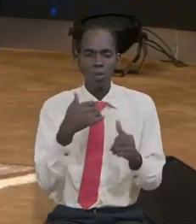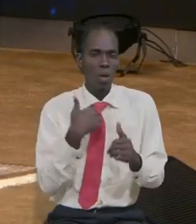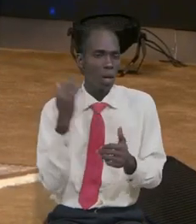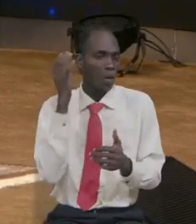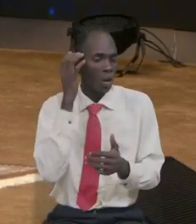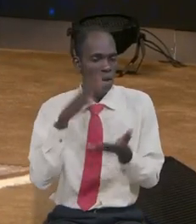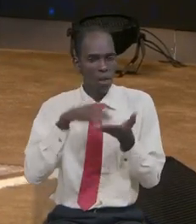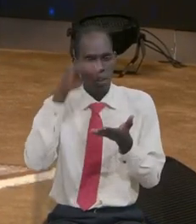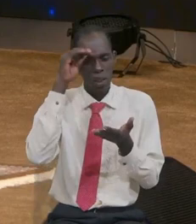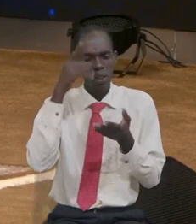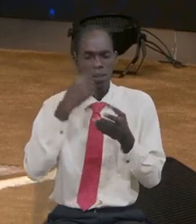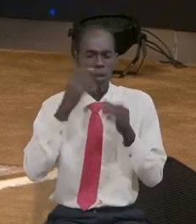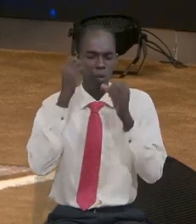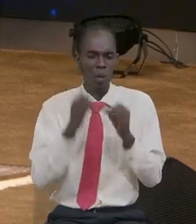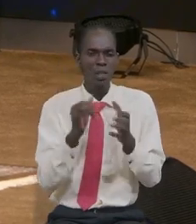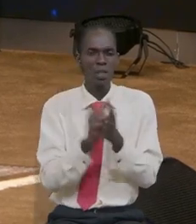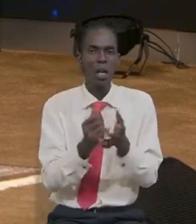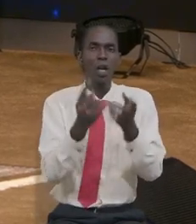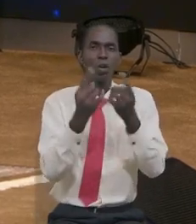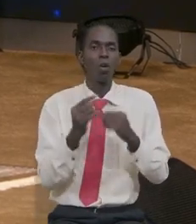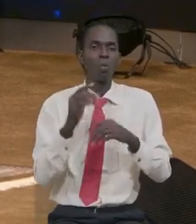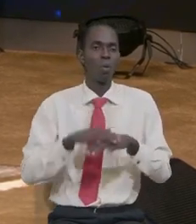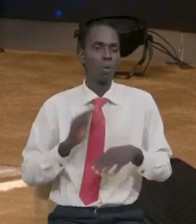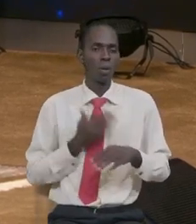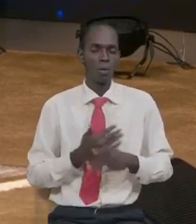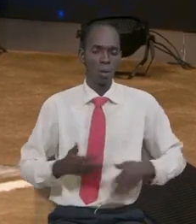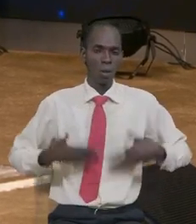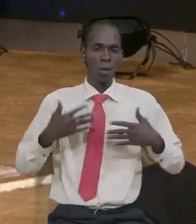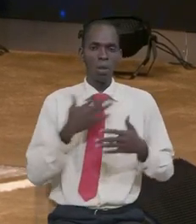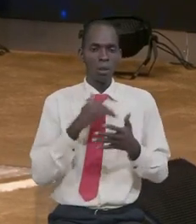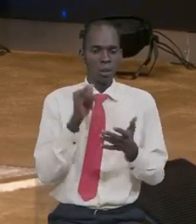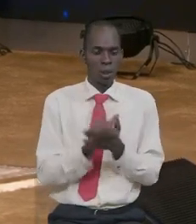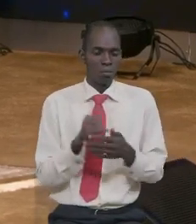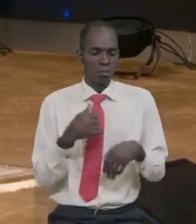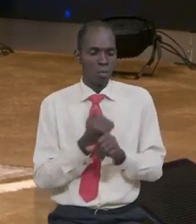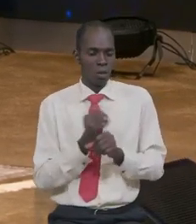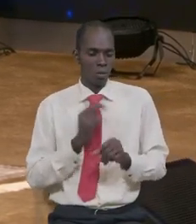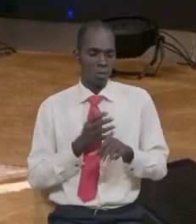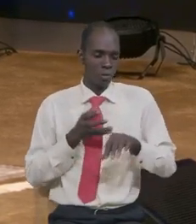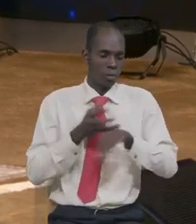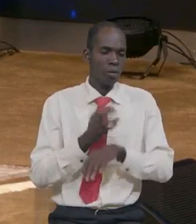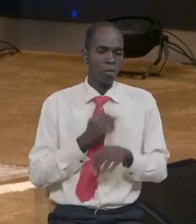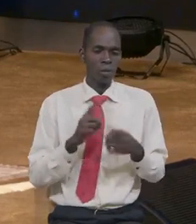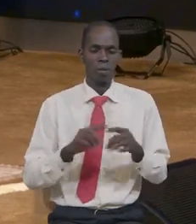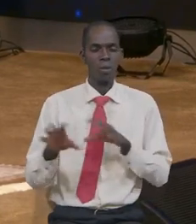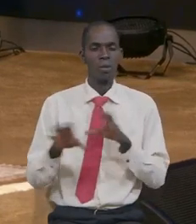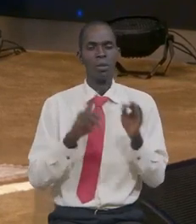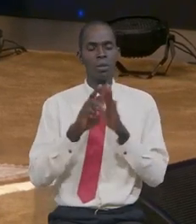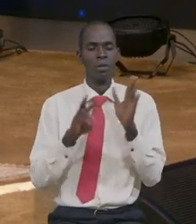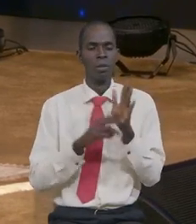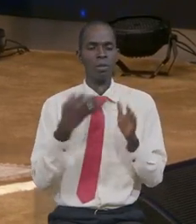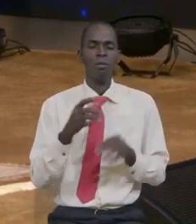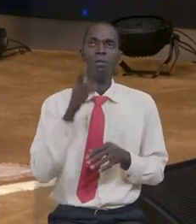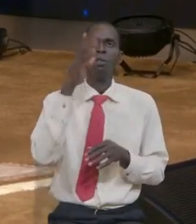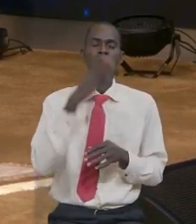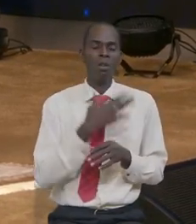power that comes upon our lives, and then that power propels us to do the will of God, and you are